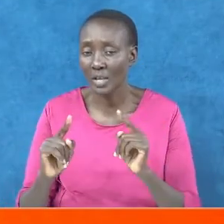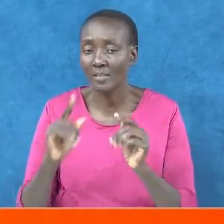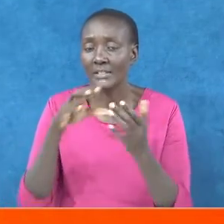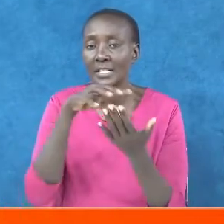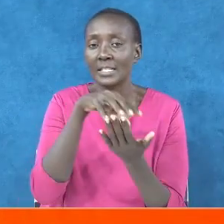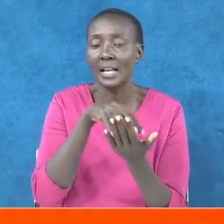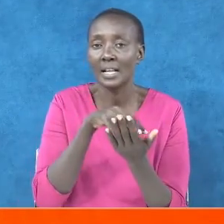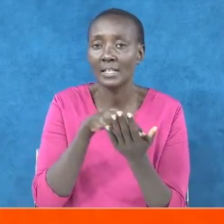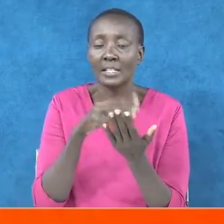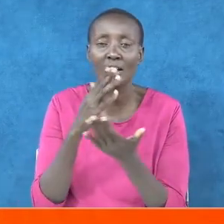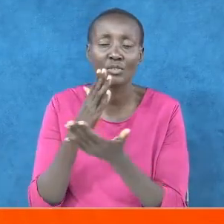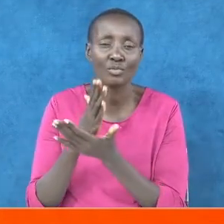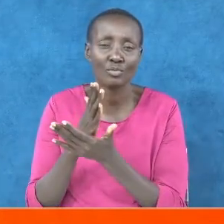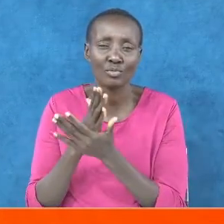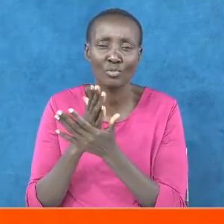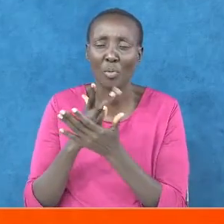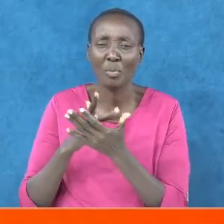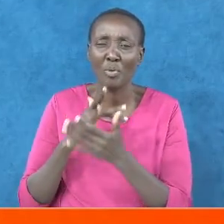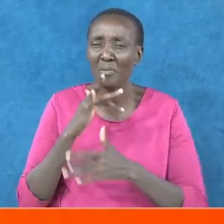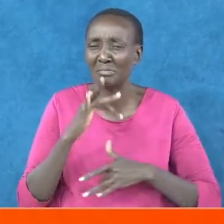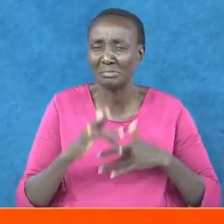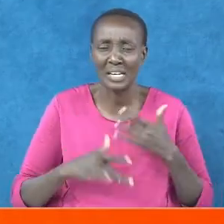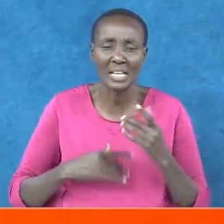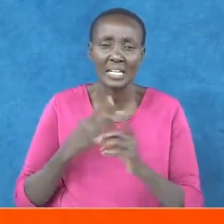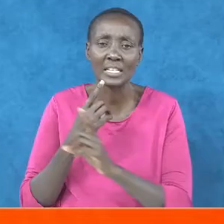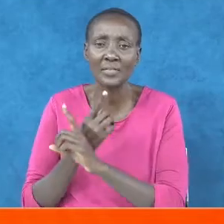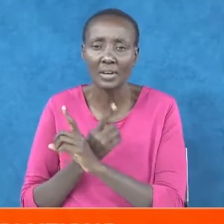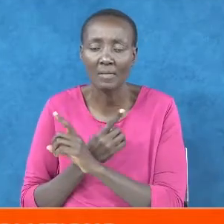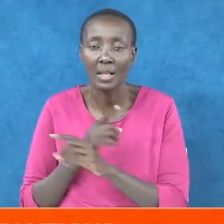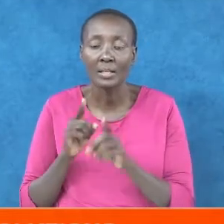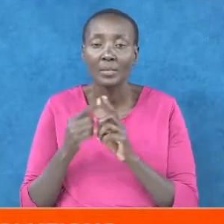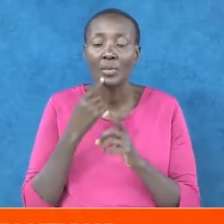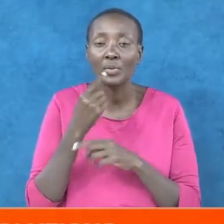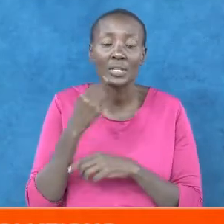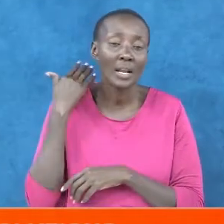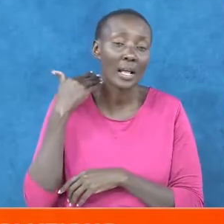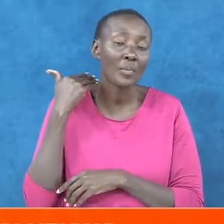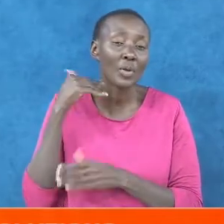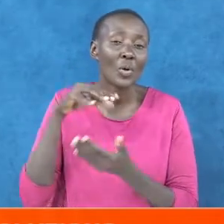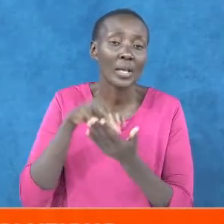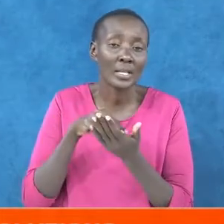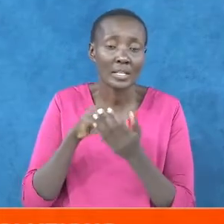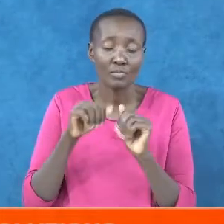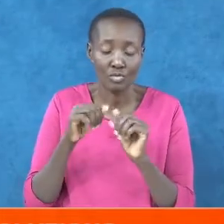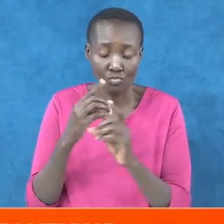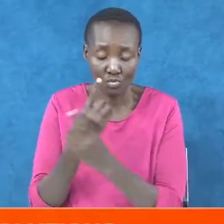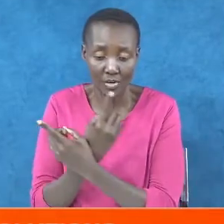that raised a lot of reaction from people. And you had mentioned that a criminal case can be